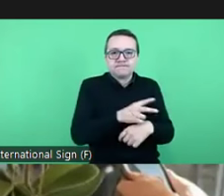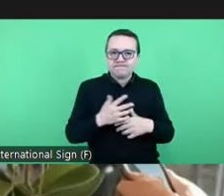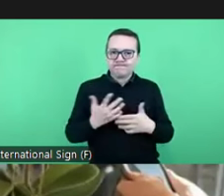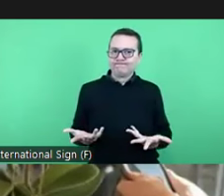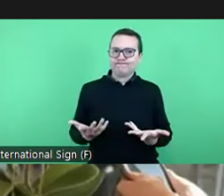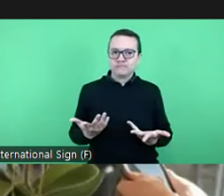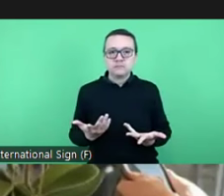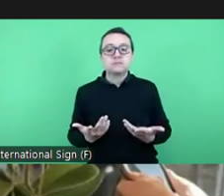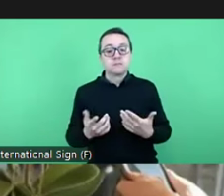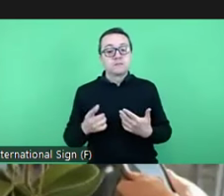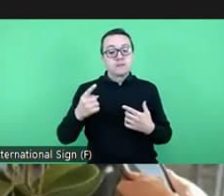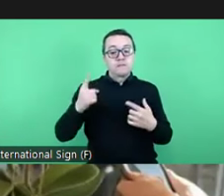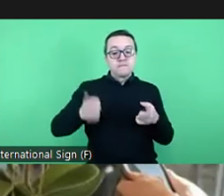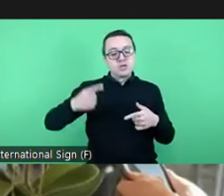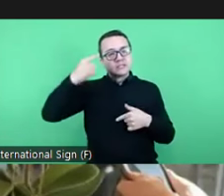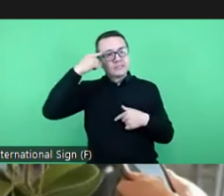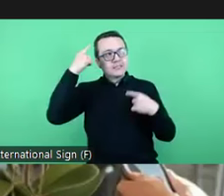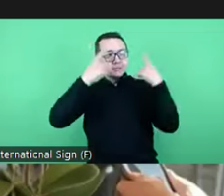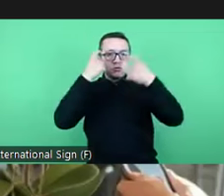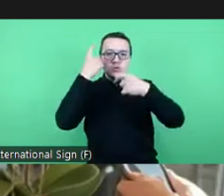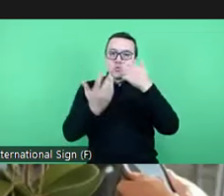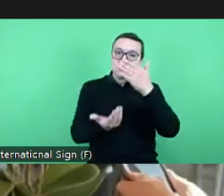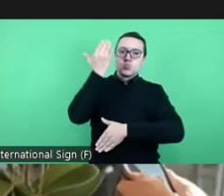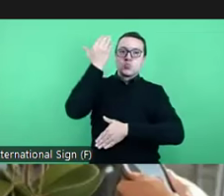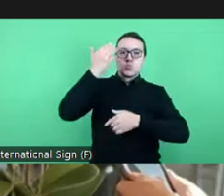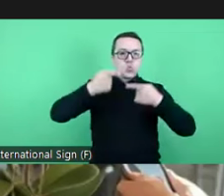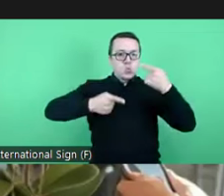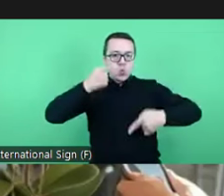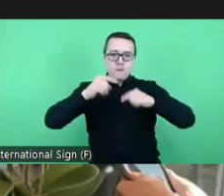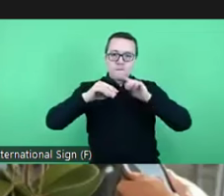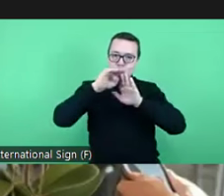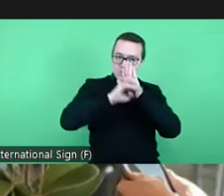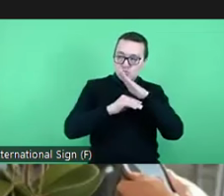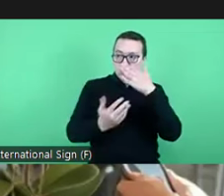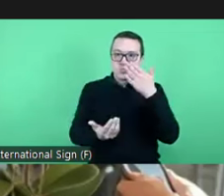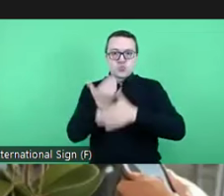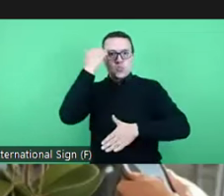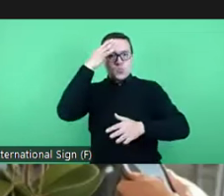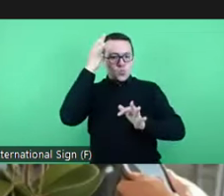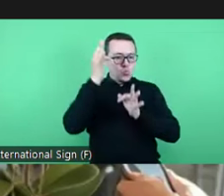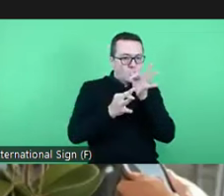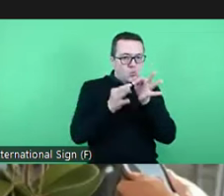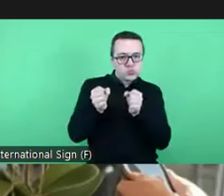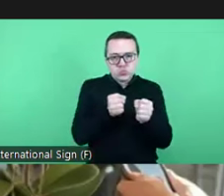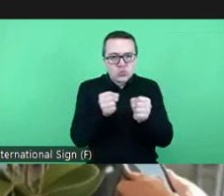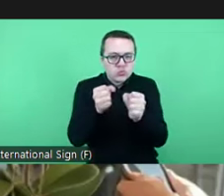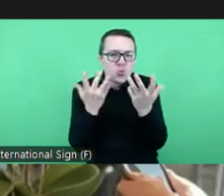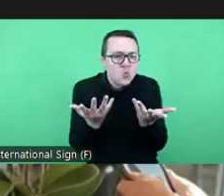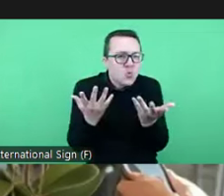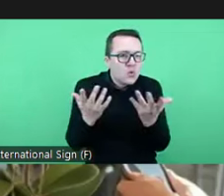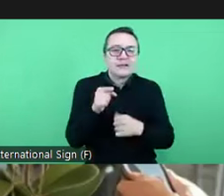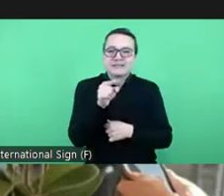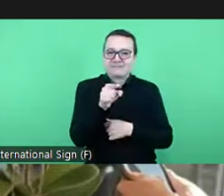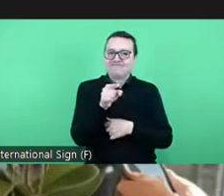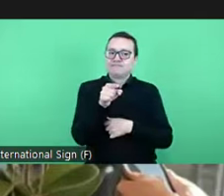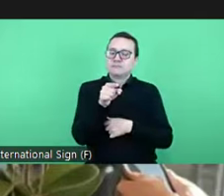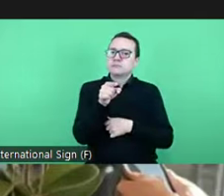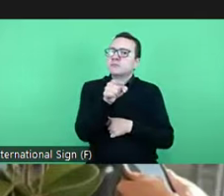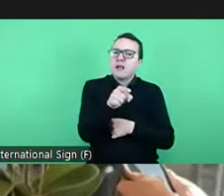us, impacto no to which we financiamento? must Quanto à answer with dificuldade new de garantia de strategies. recursos, In terms of a pressão tecnológica, challenges